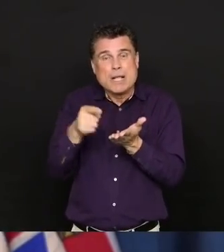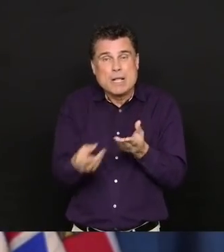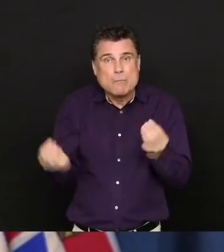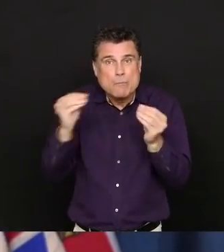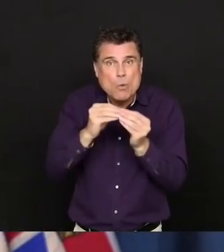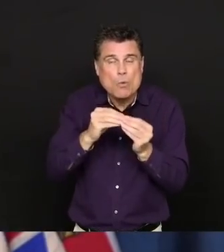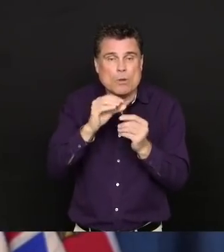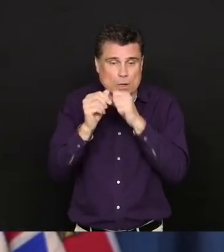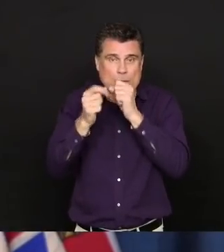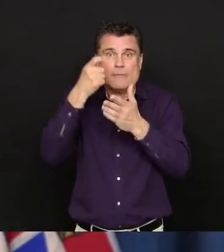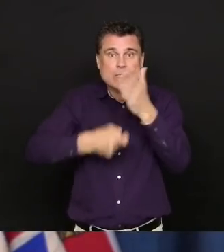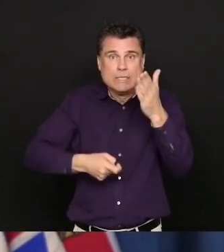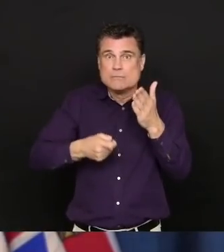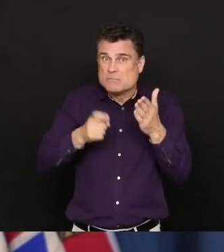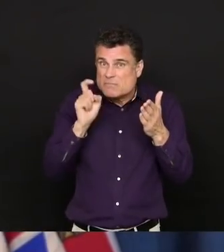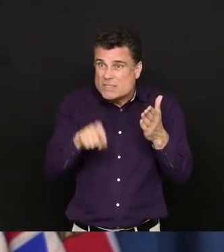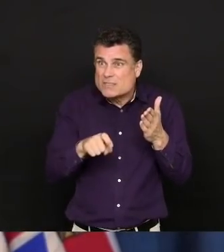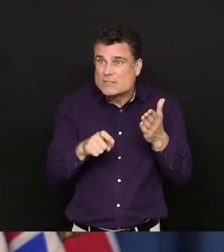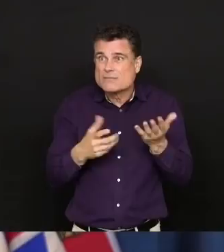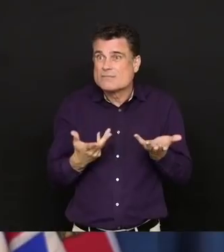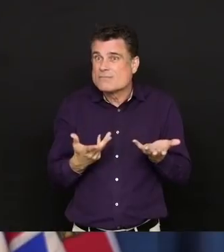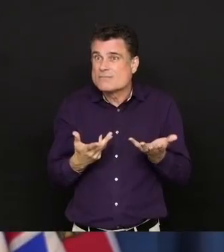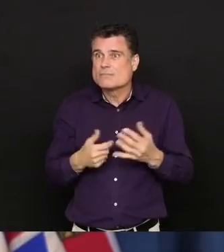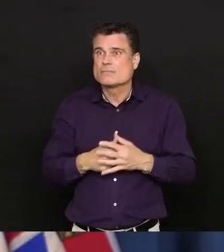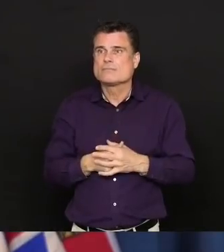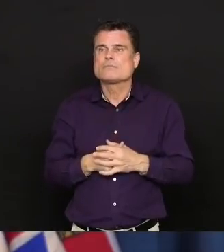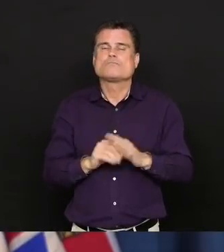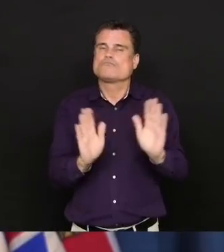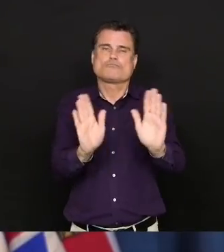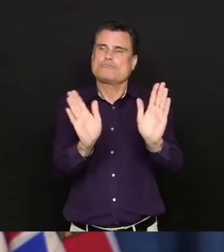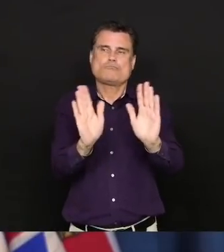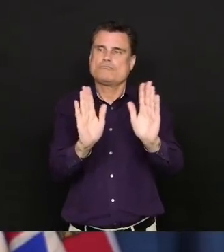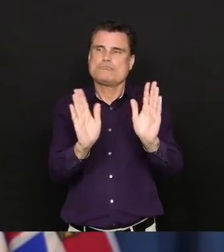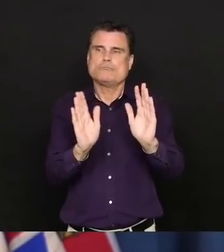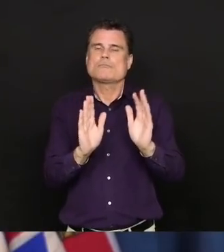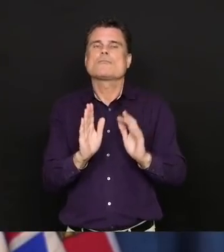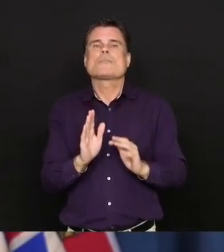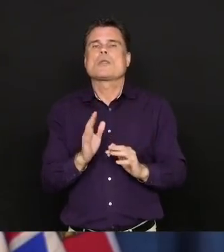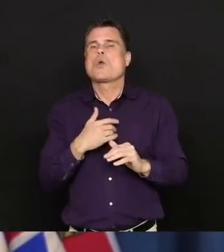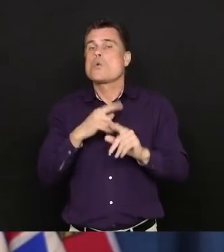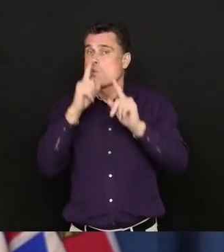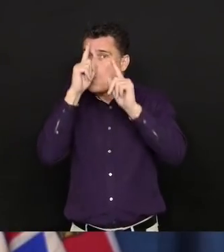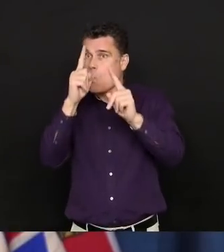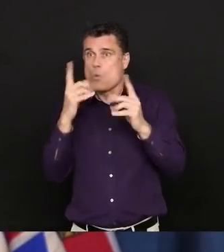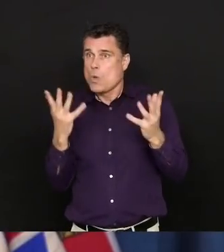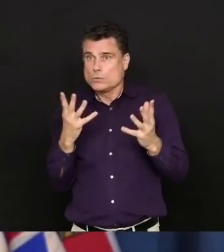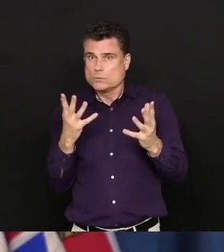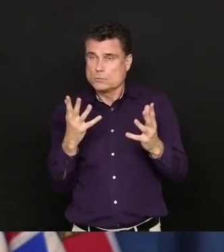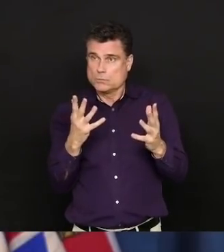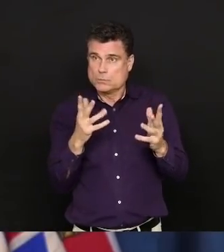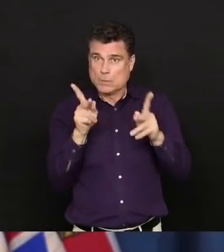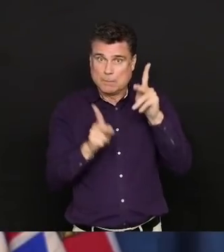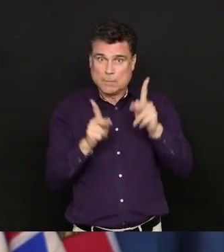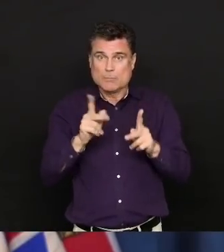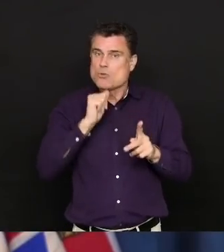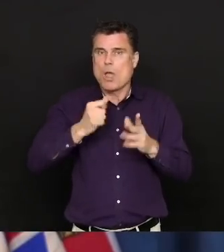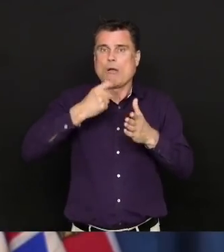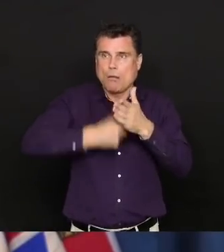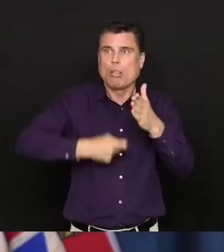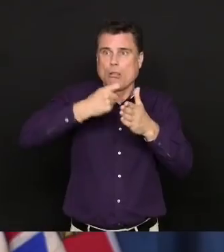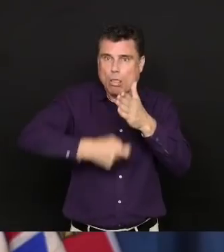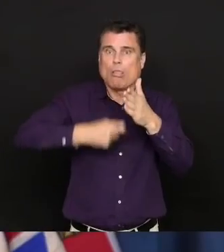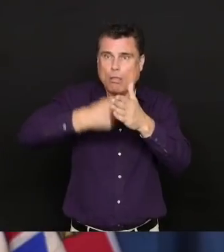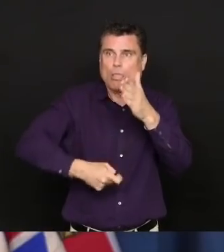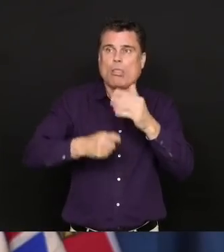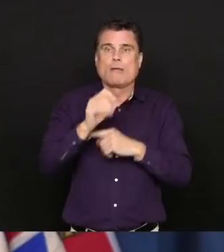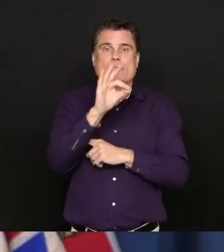Marcella Bernardo, News 1130. Hi, this is actually a question for the Health Minister, Adrian Dix. You mentioned earlier about the